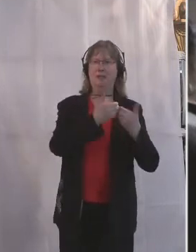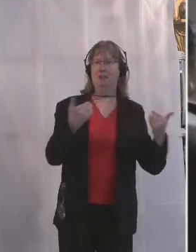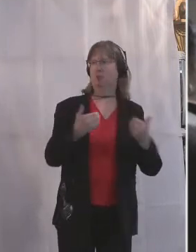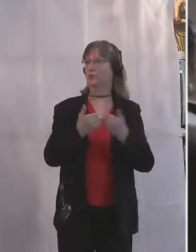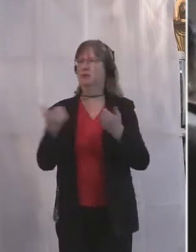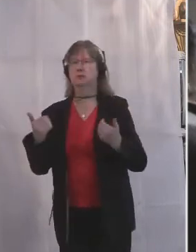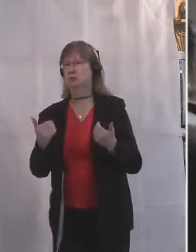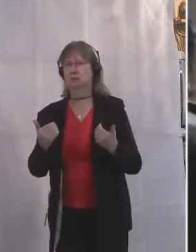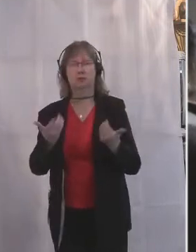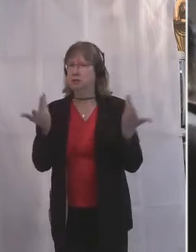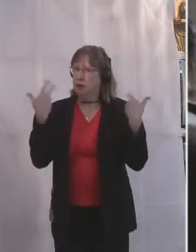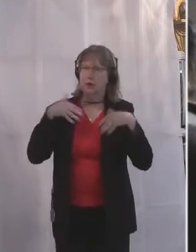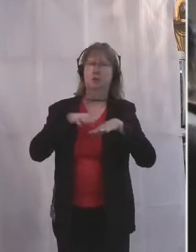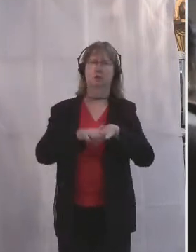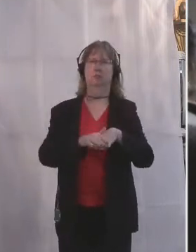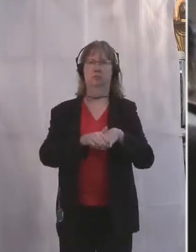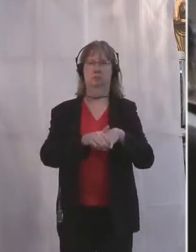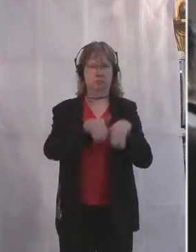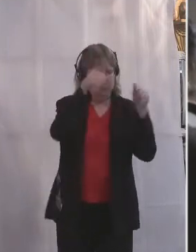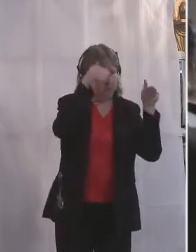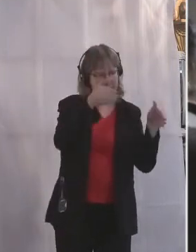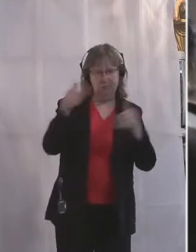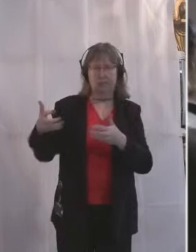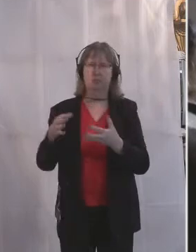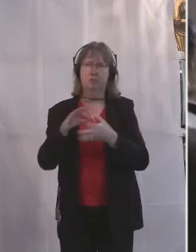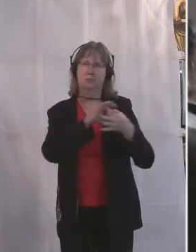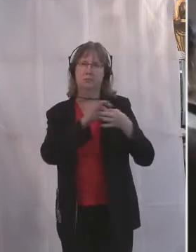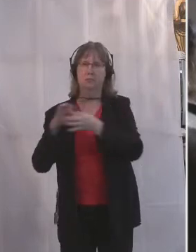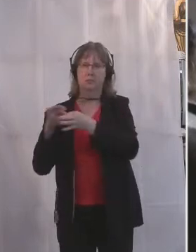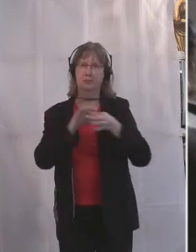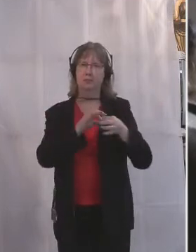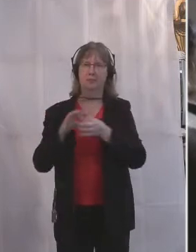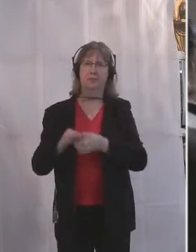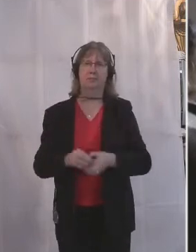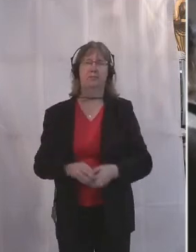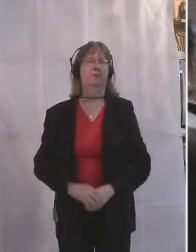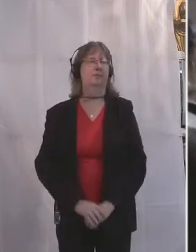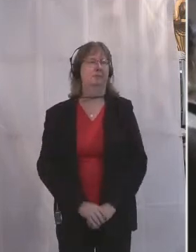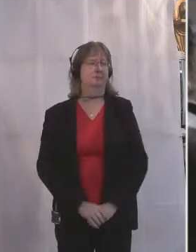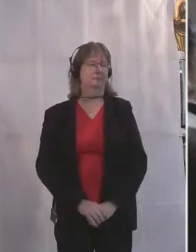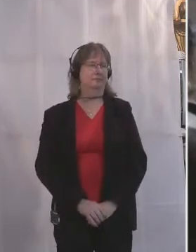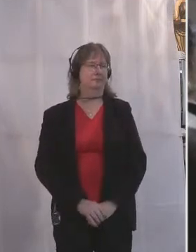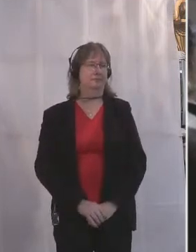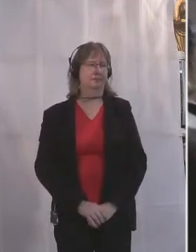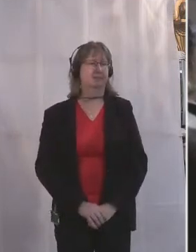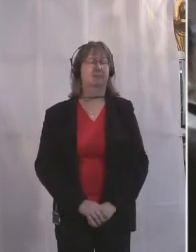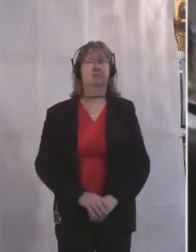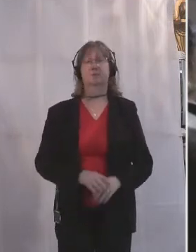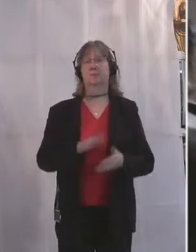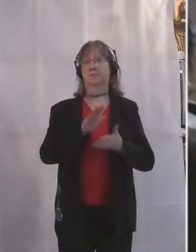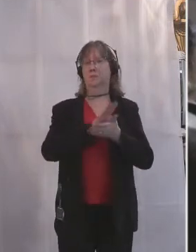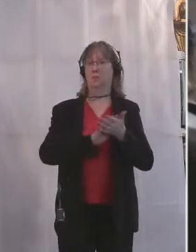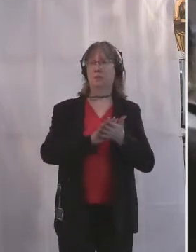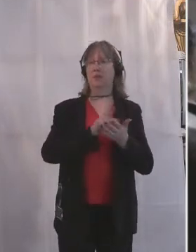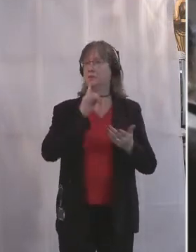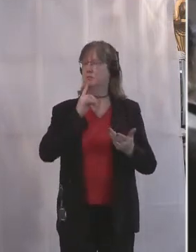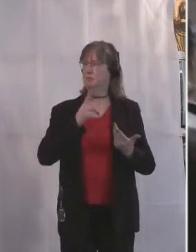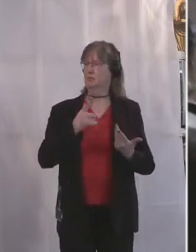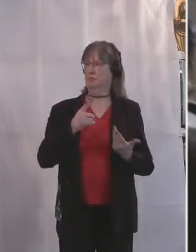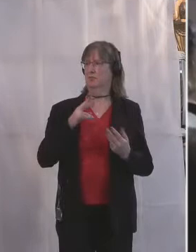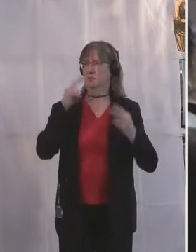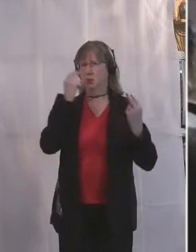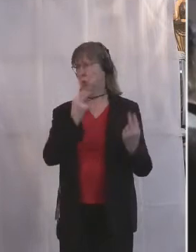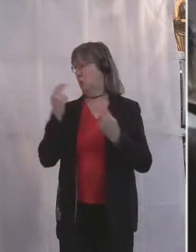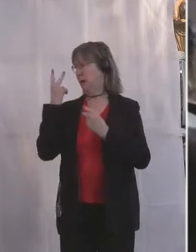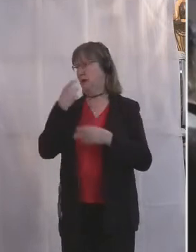exclusive from one another, but seeing those two things as hand in hand. And really for us, that's about learning from the mistakes actually of the